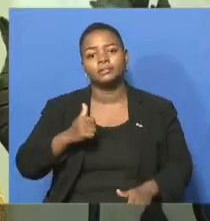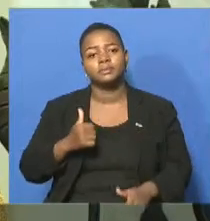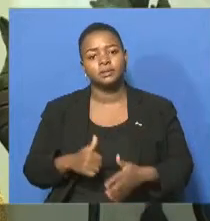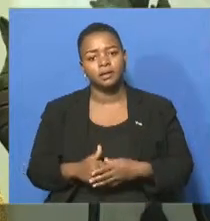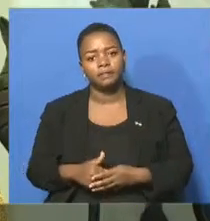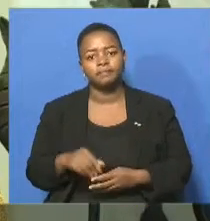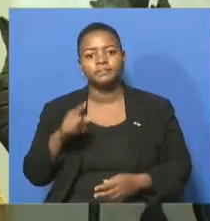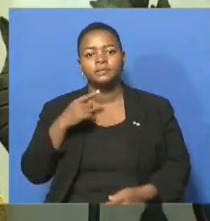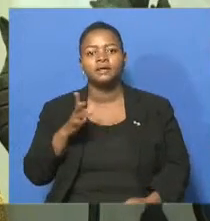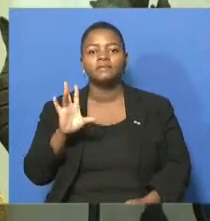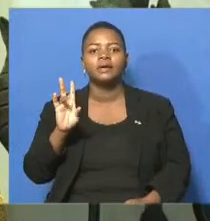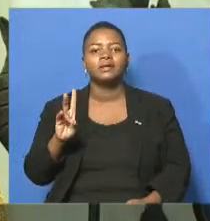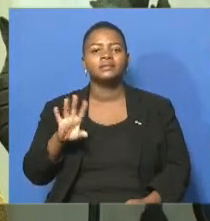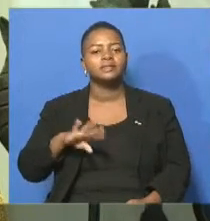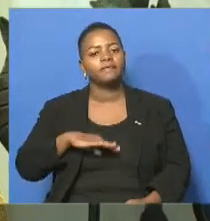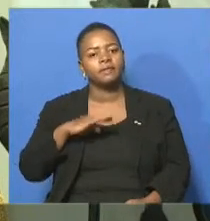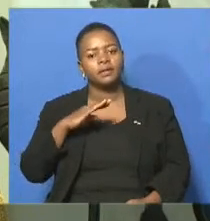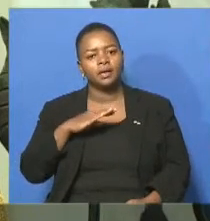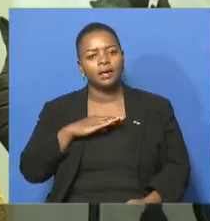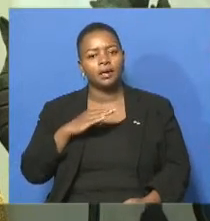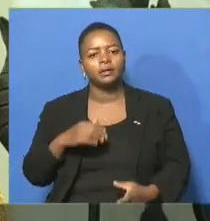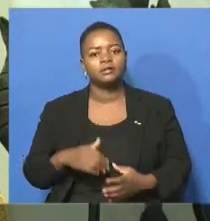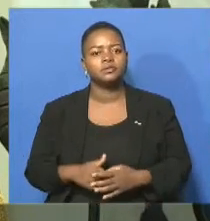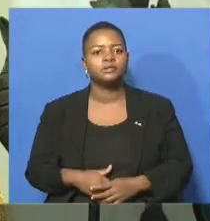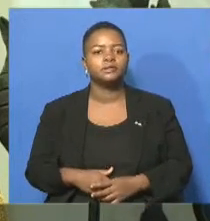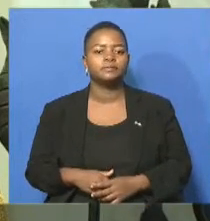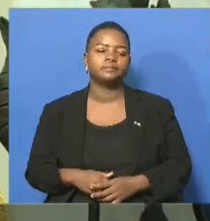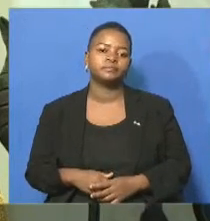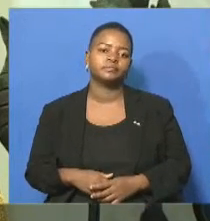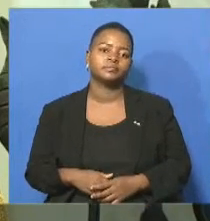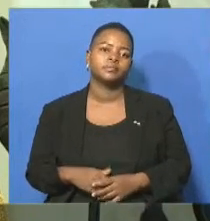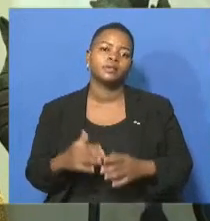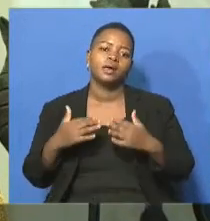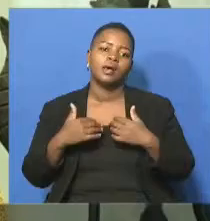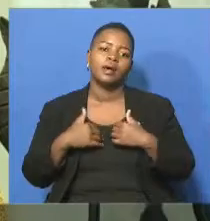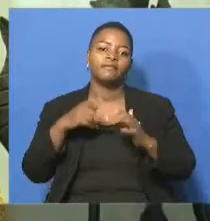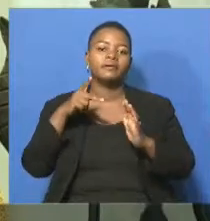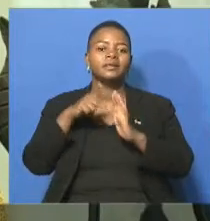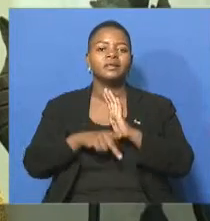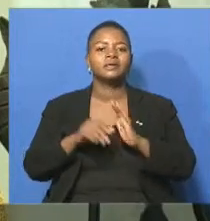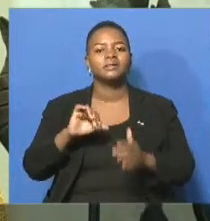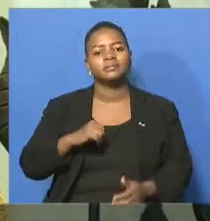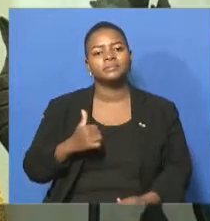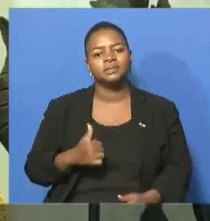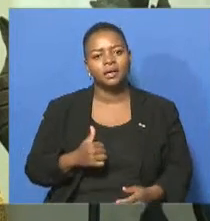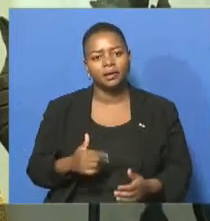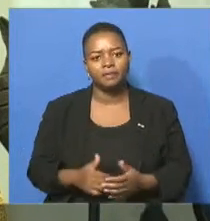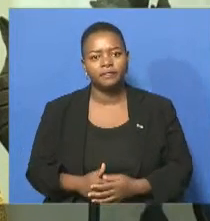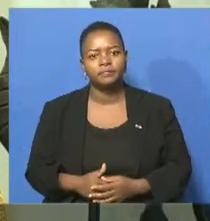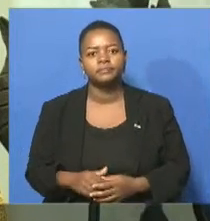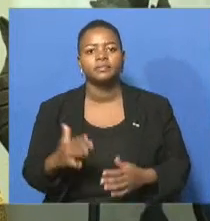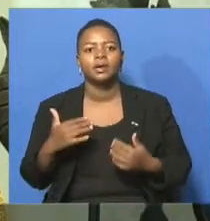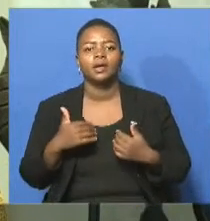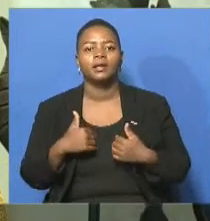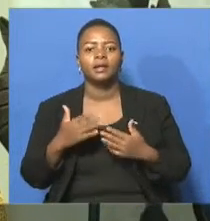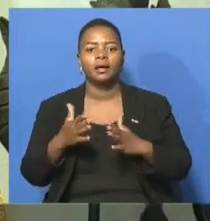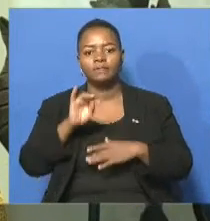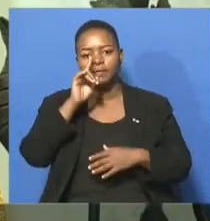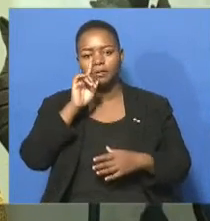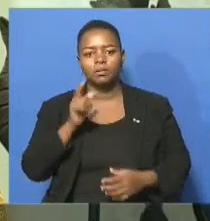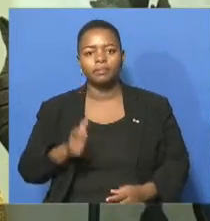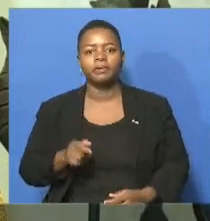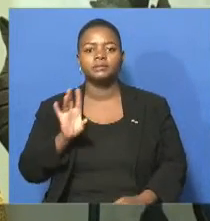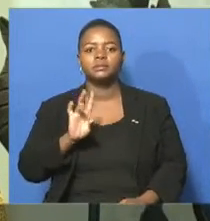having a 7-year-old, reports of a 7-year-old having committed suicide, and having somebody who is 75 years old.